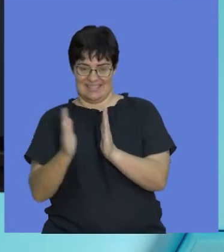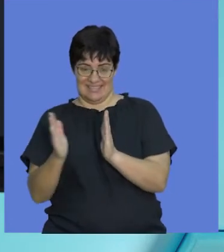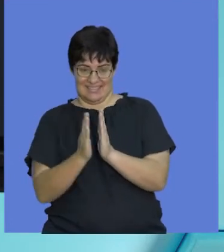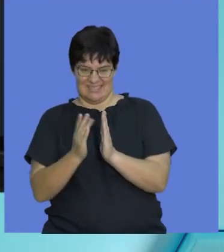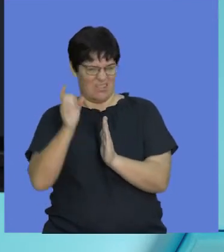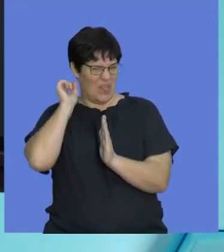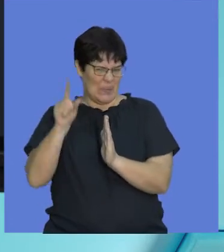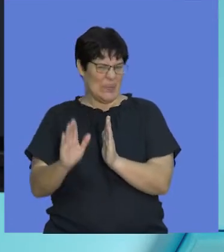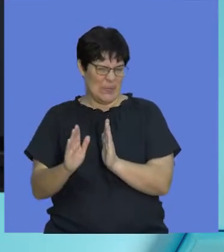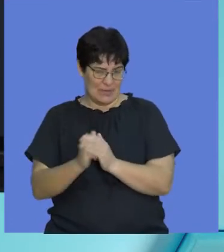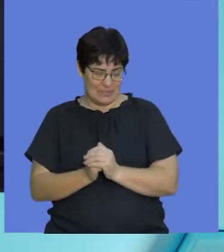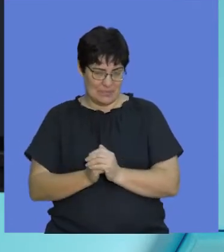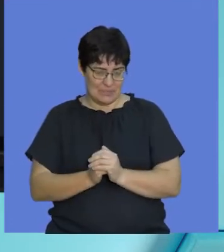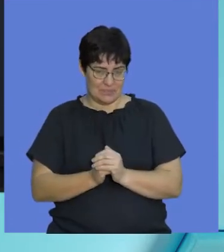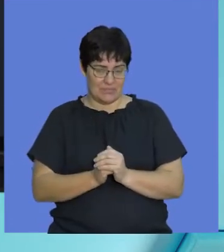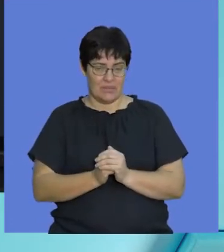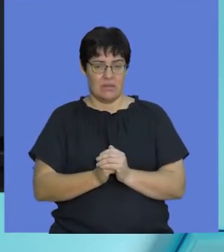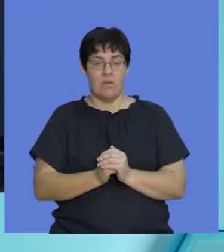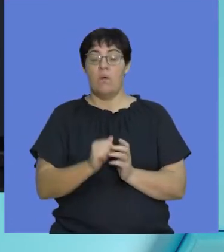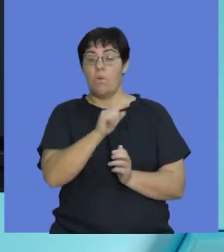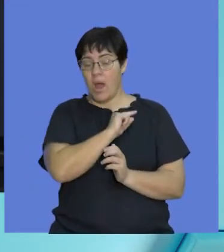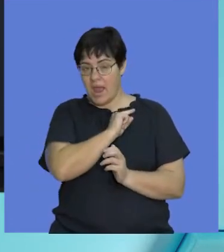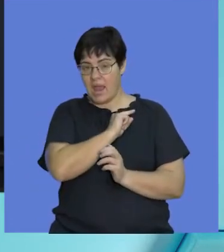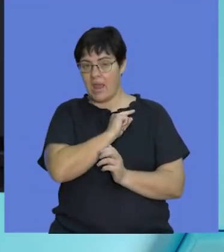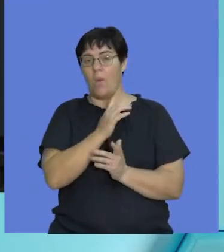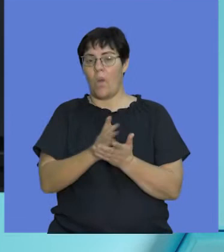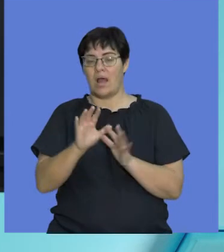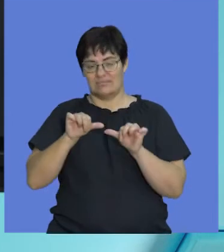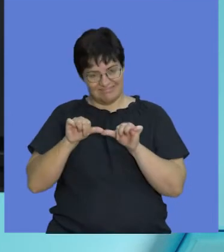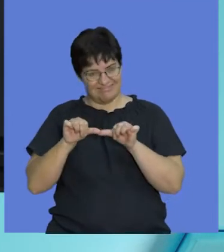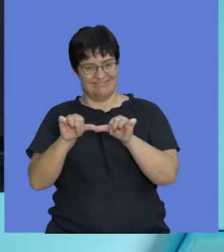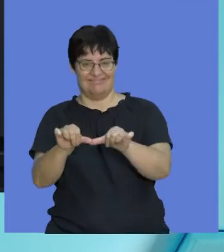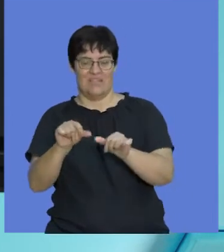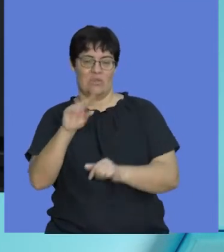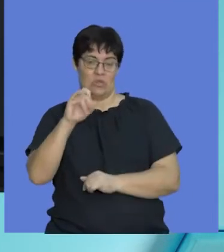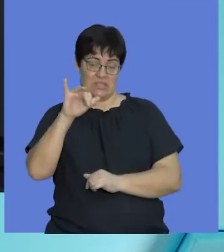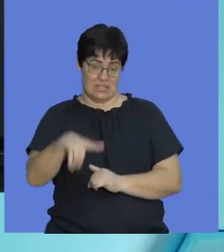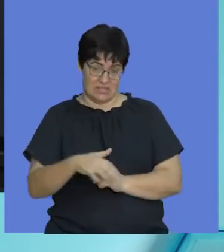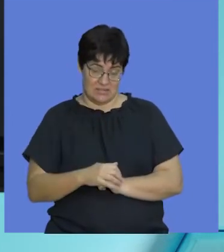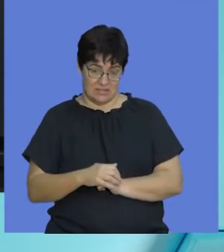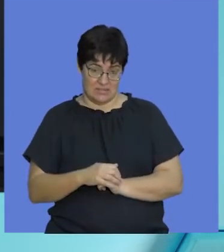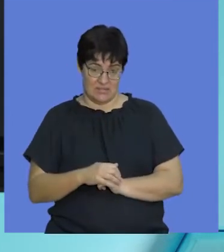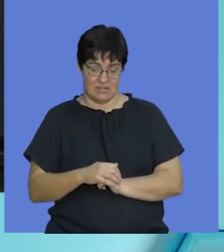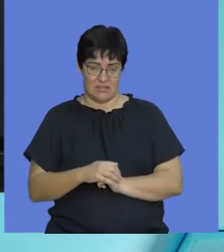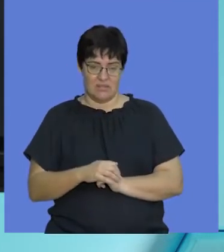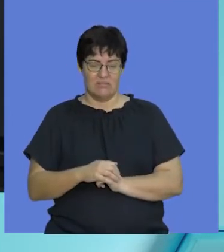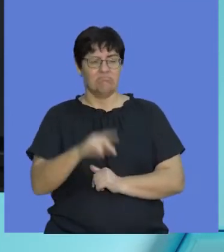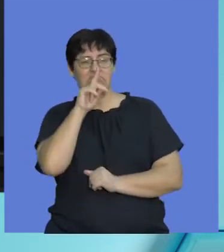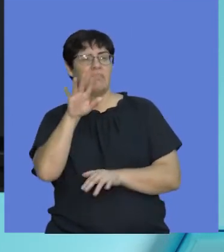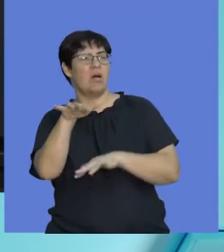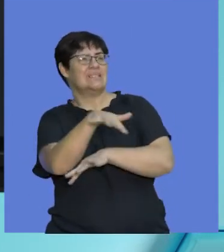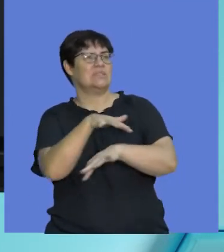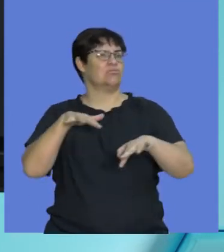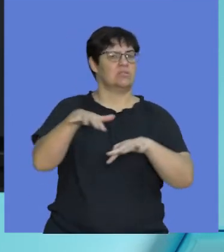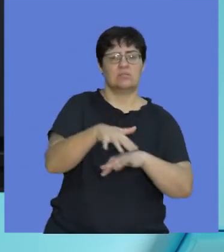about what happens in between at the beginning of this, okay? Because we want to keep it as constant velocity. So we're not going to look